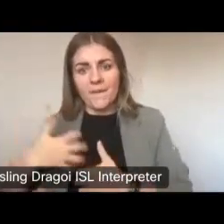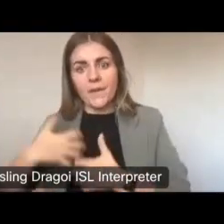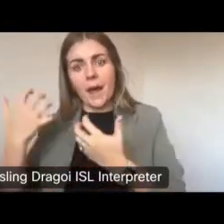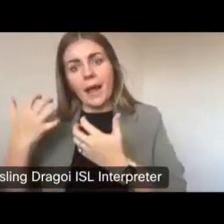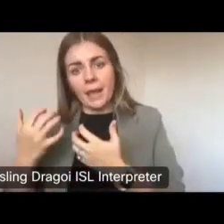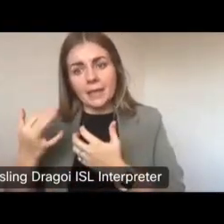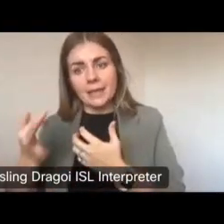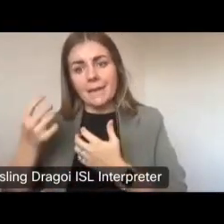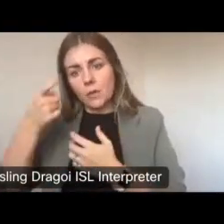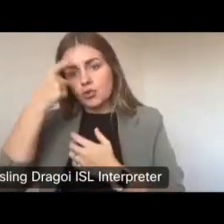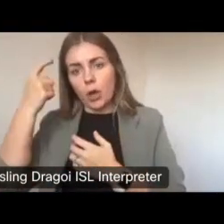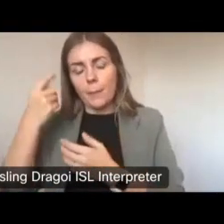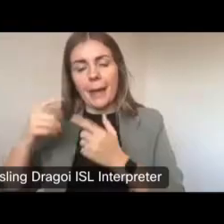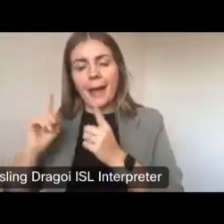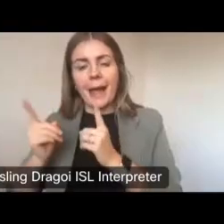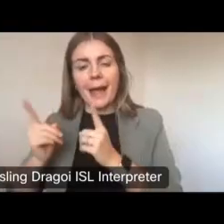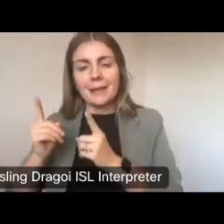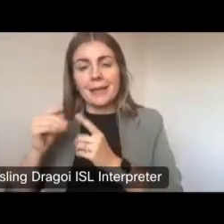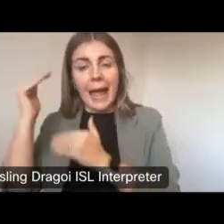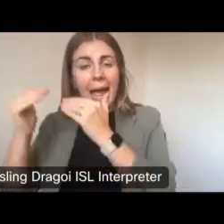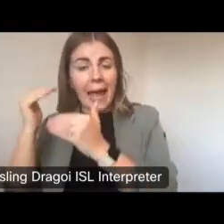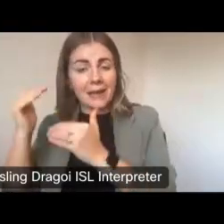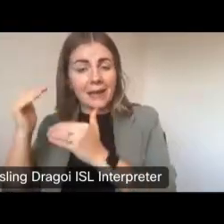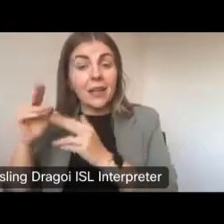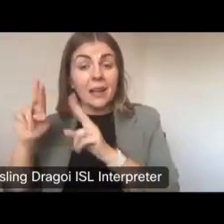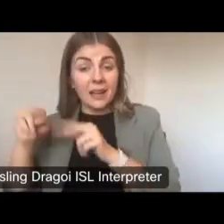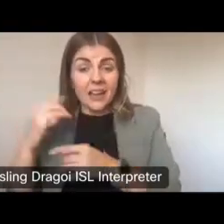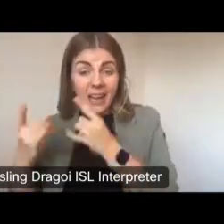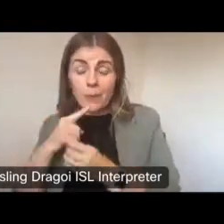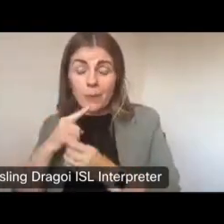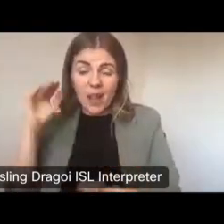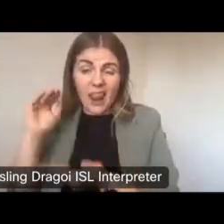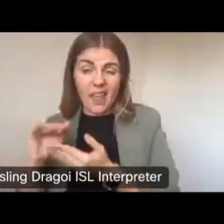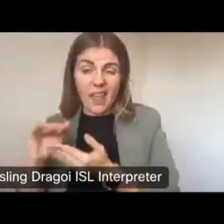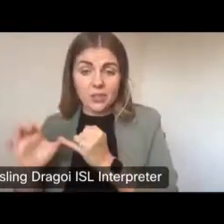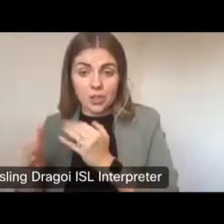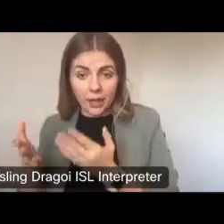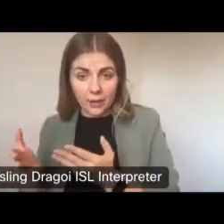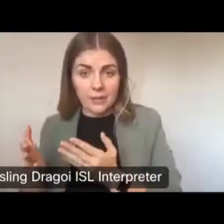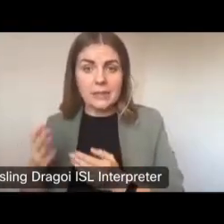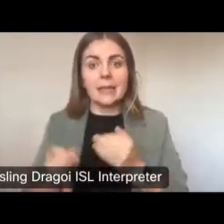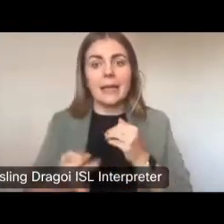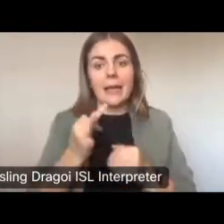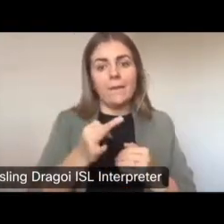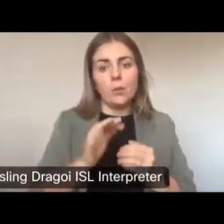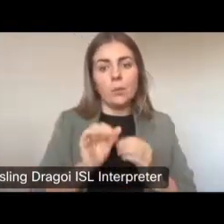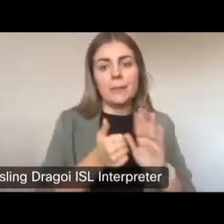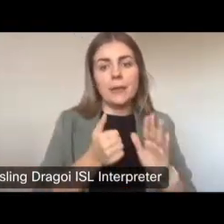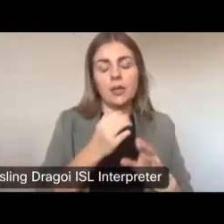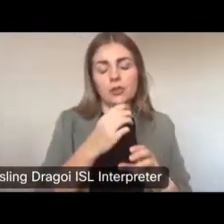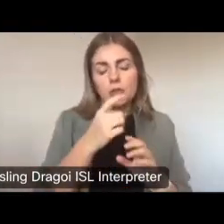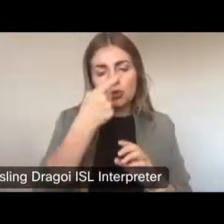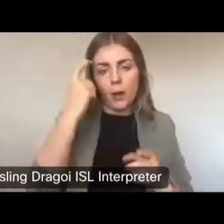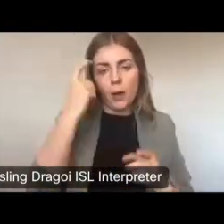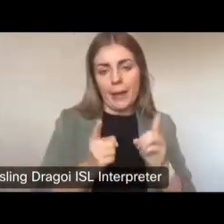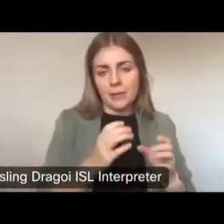adult. It can happen, but it's less likely to happen. Impact on health, yes, stress hormones. If you experience stress hormones